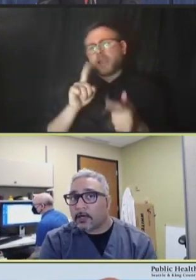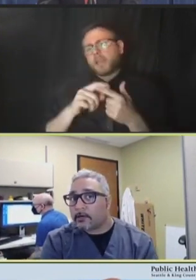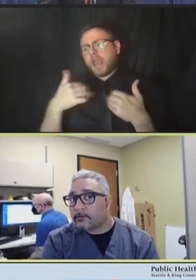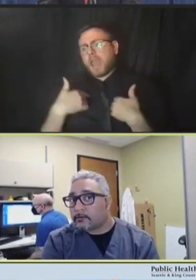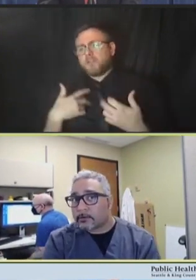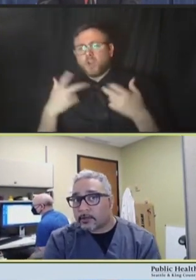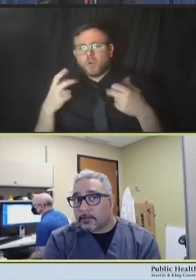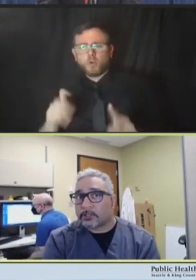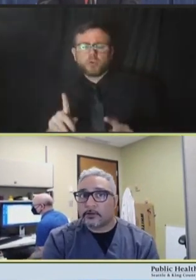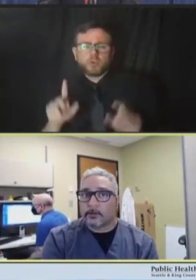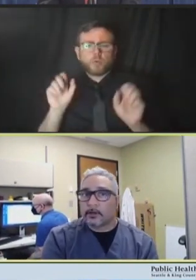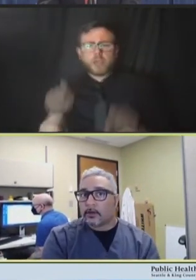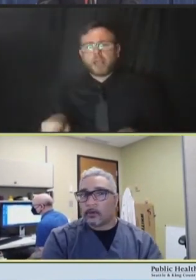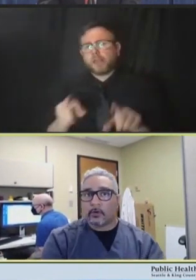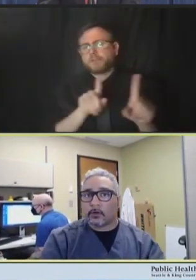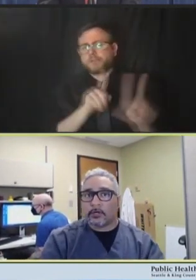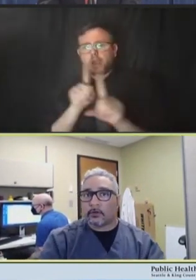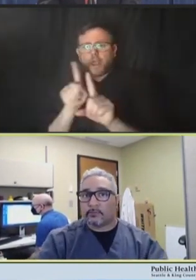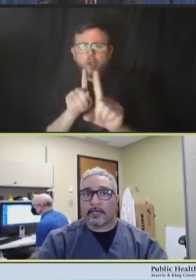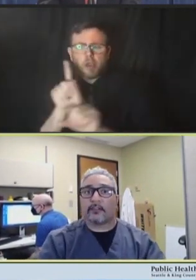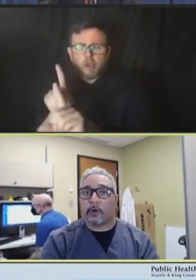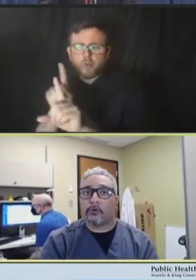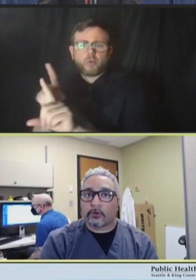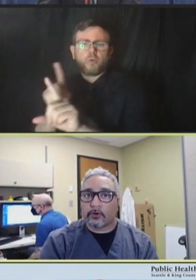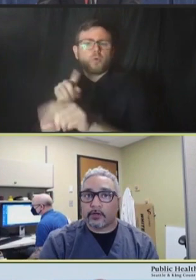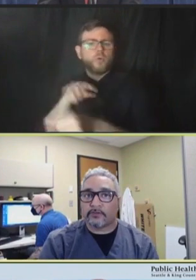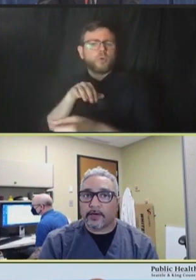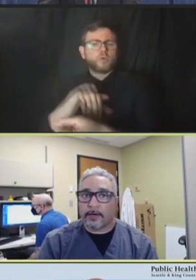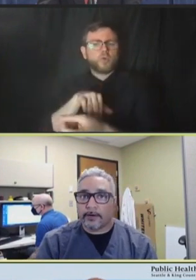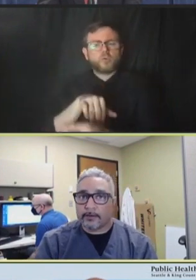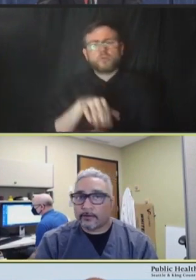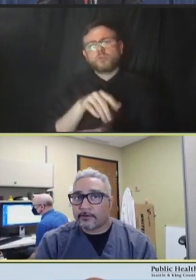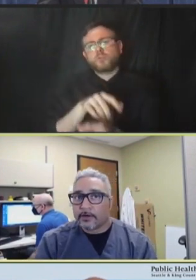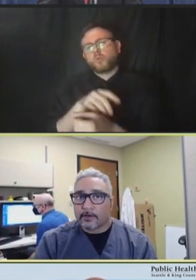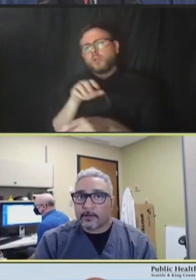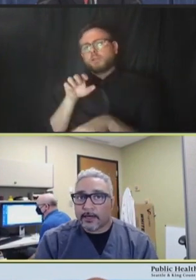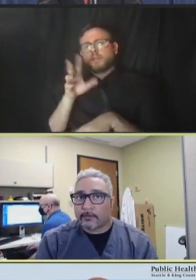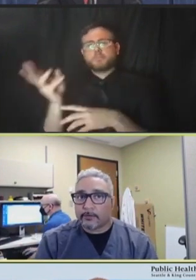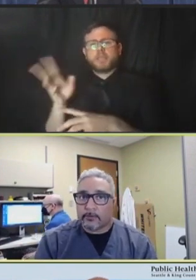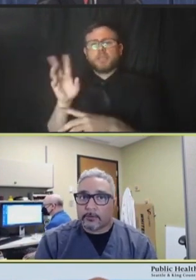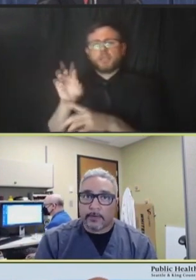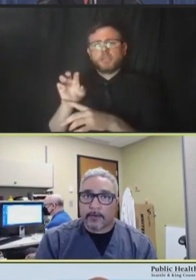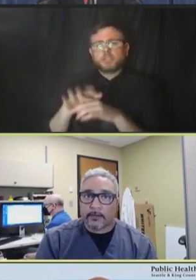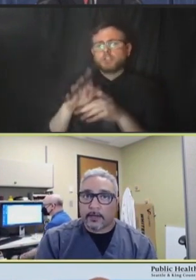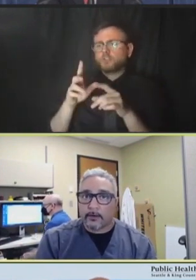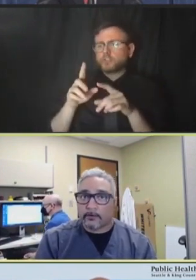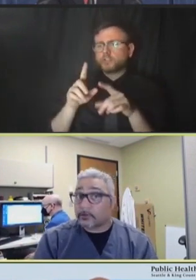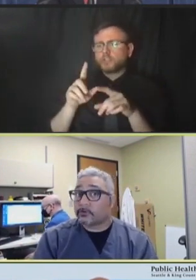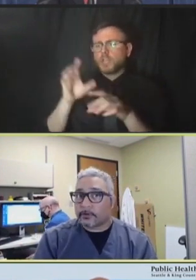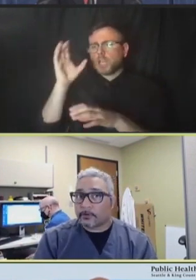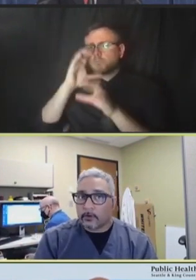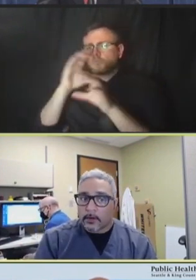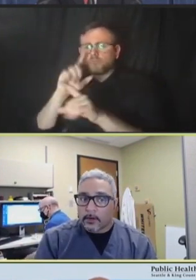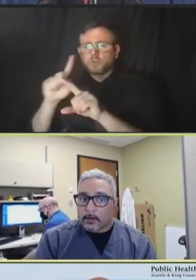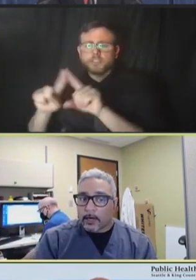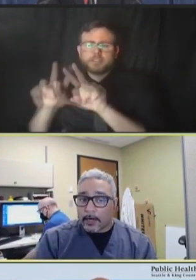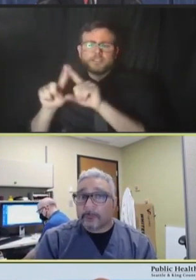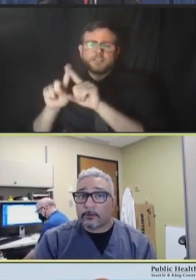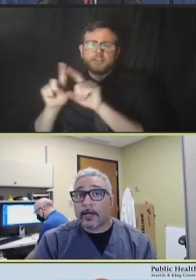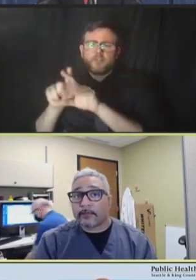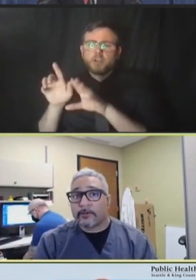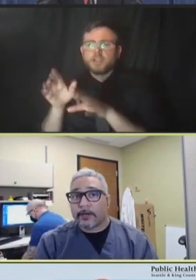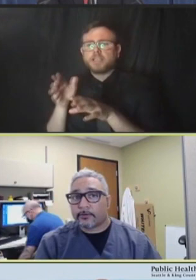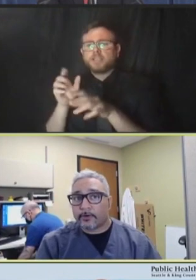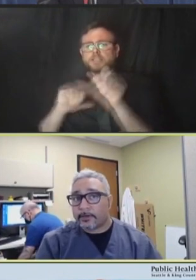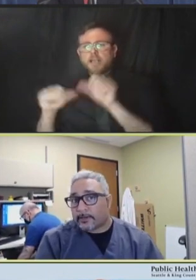shadow clinicians or be exposed to different areas of science or medicine that are of interest. So I think